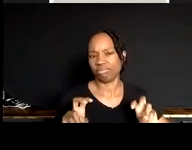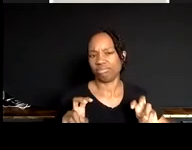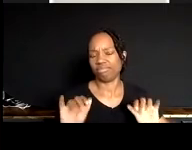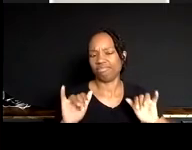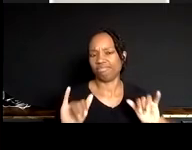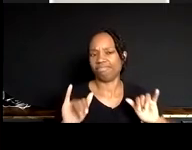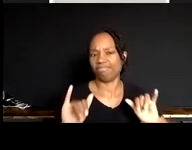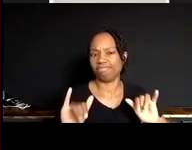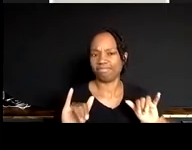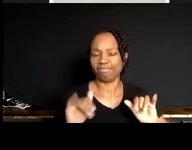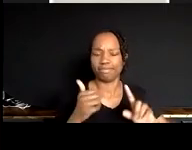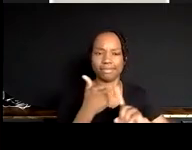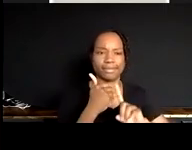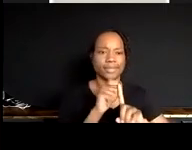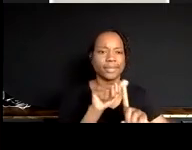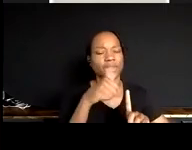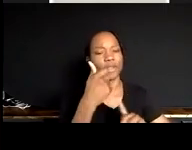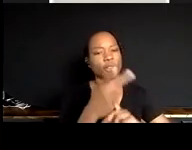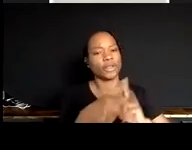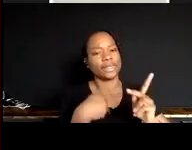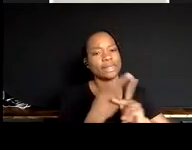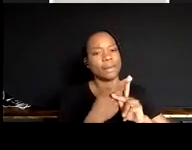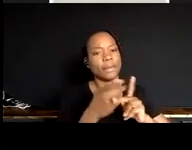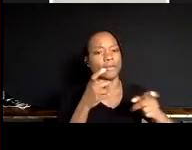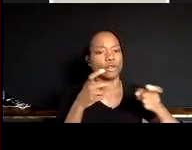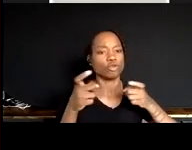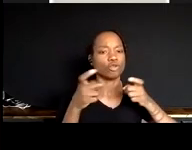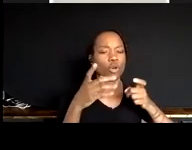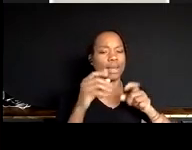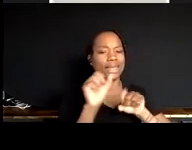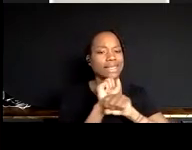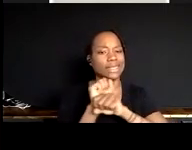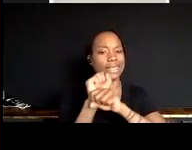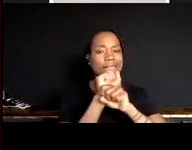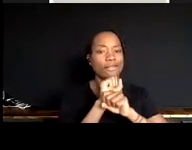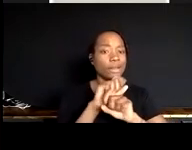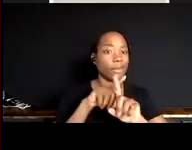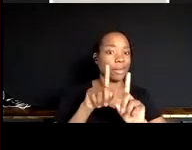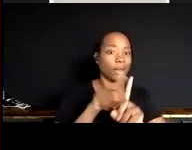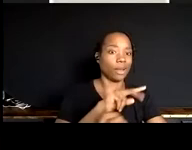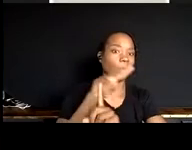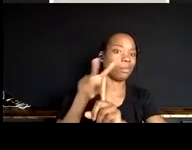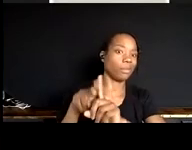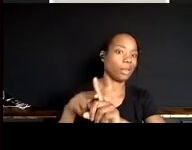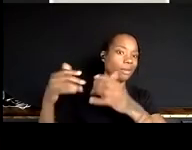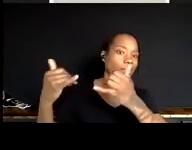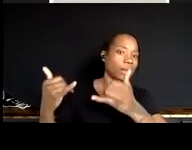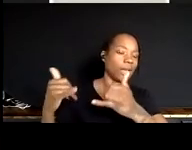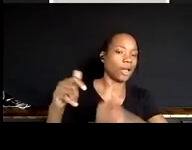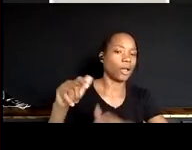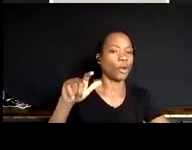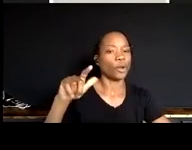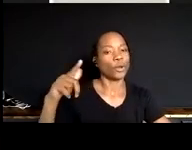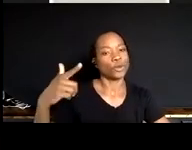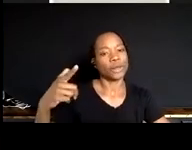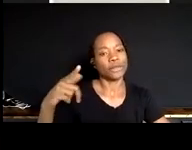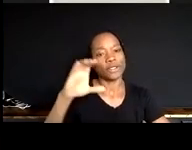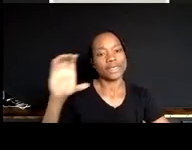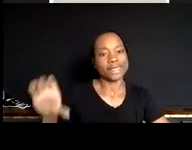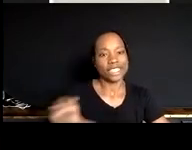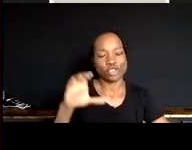it's just another form of control, slavery, 21st century, electronic style.